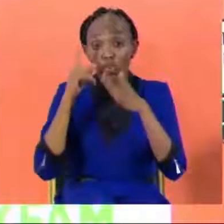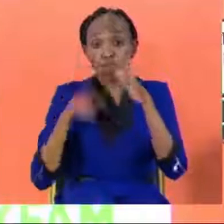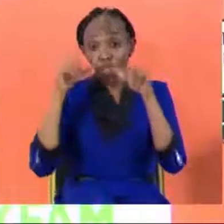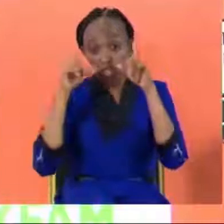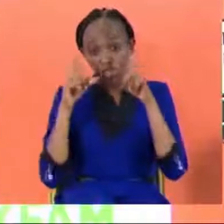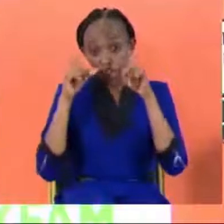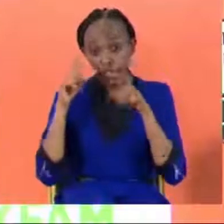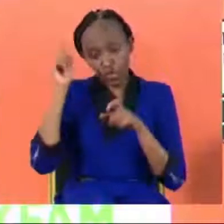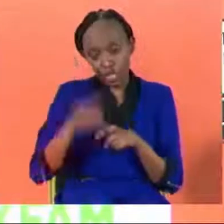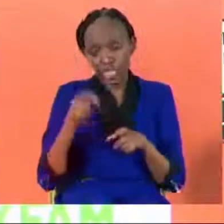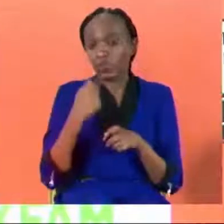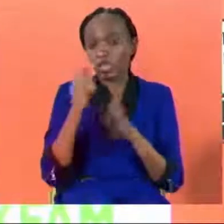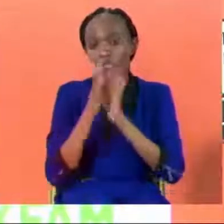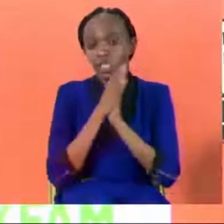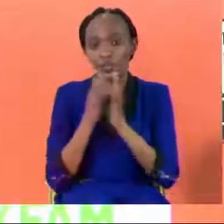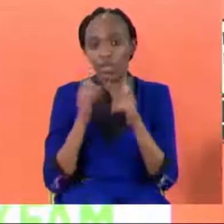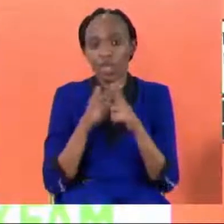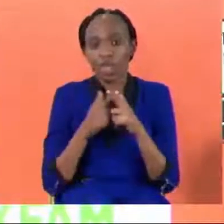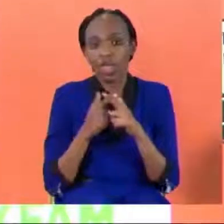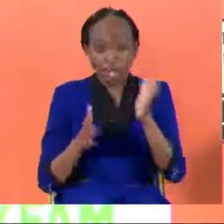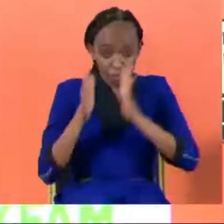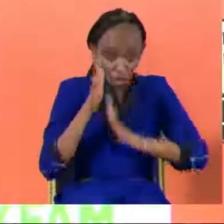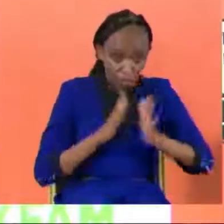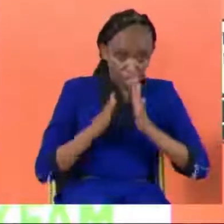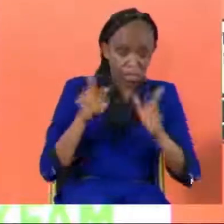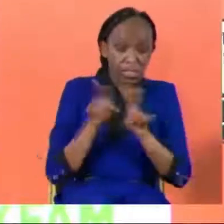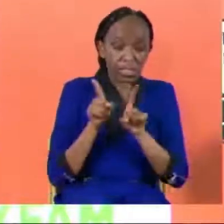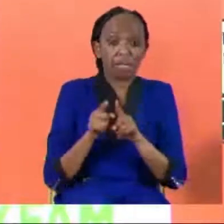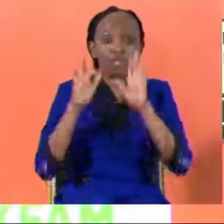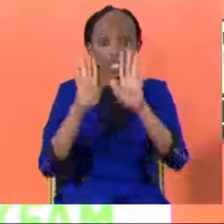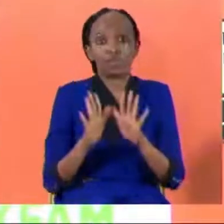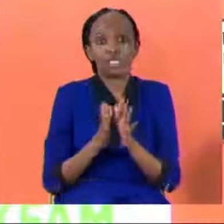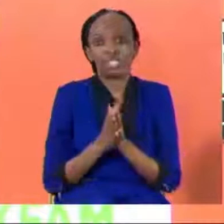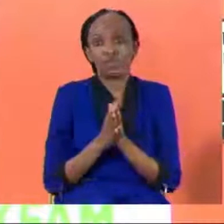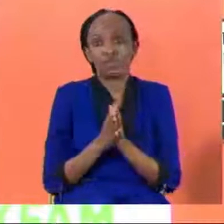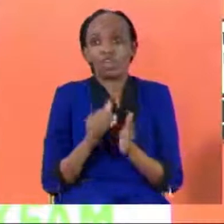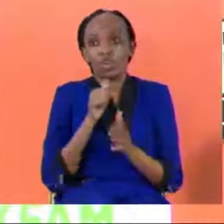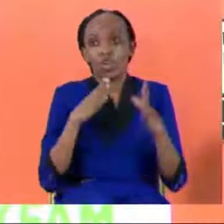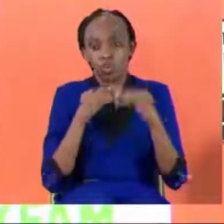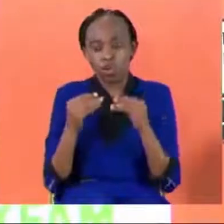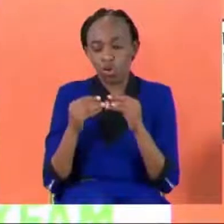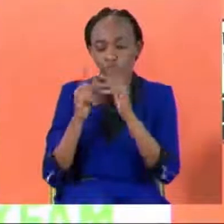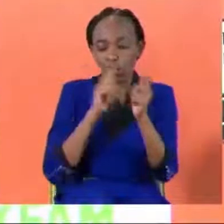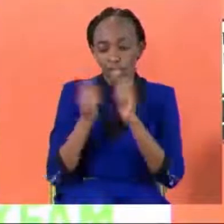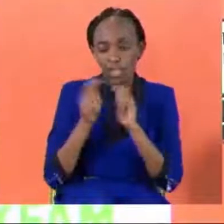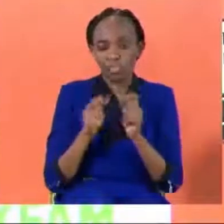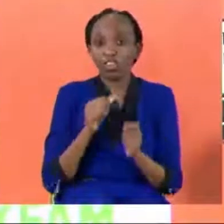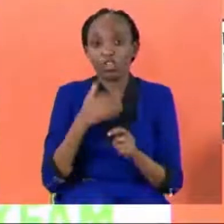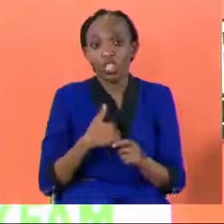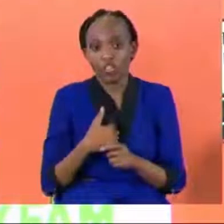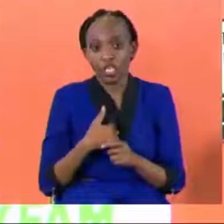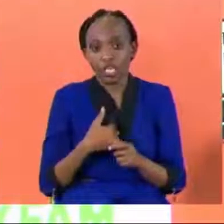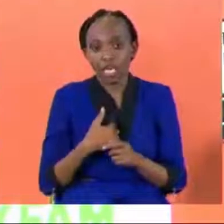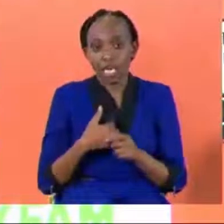need to tell the story. And then preparation is really, really key. Don't go into an interview not having a